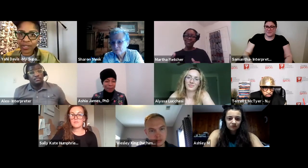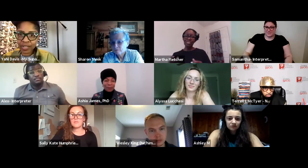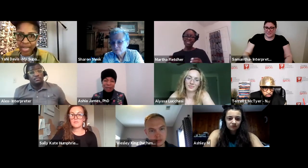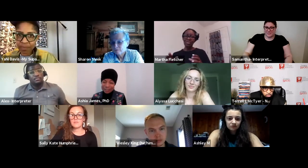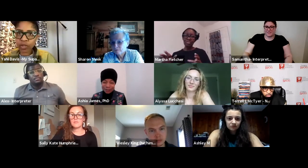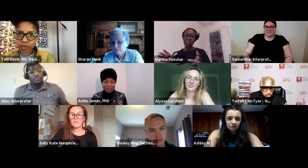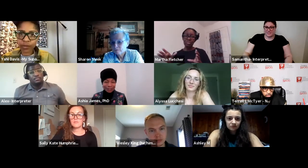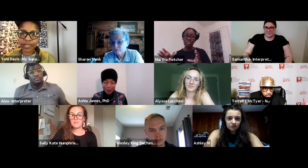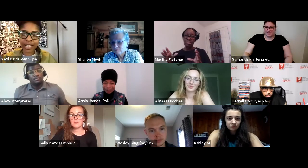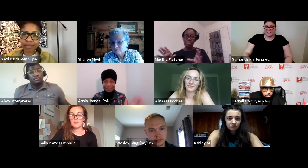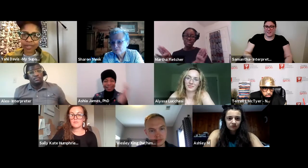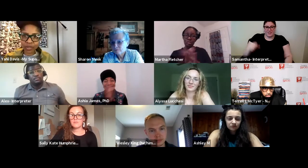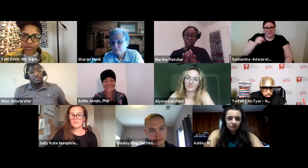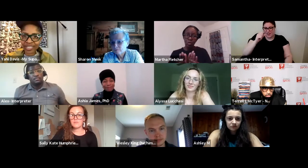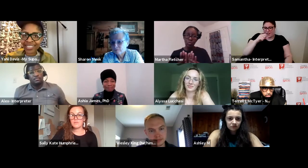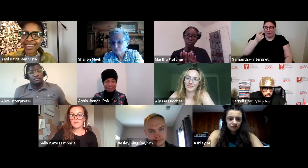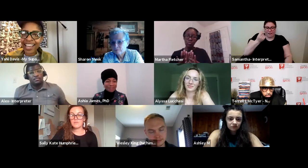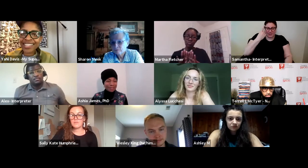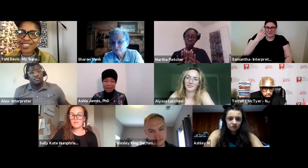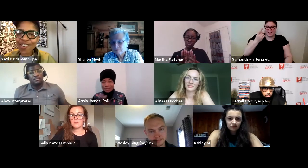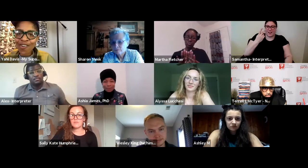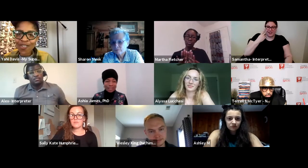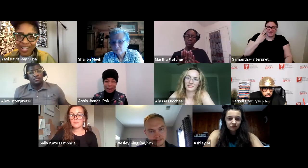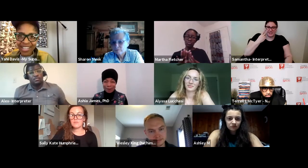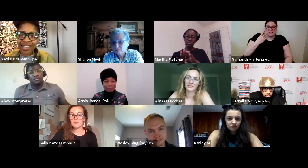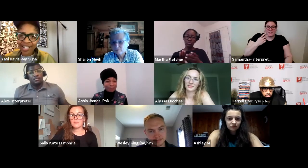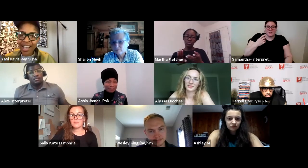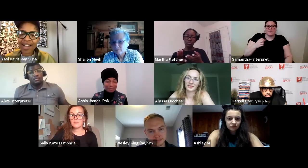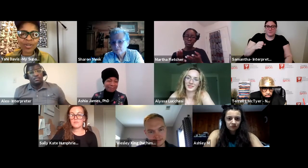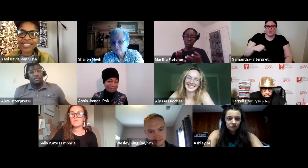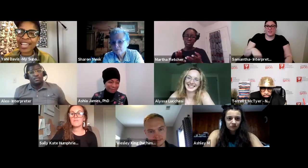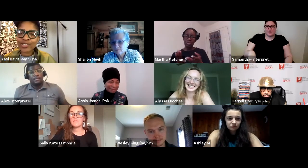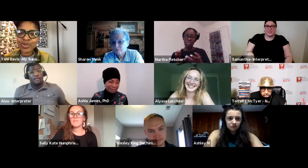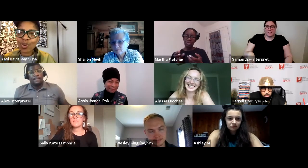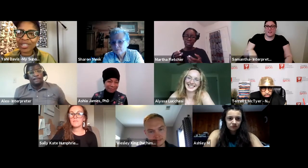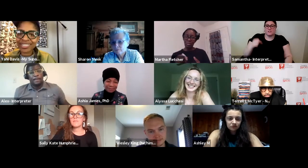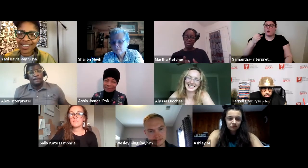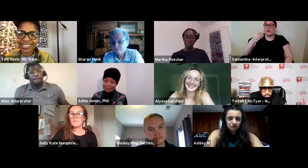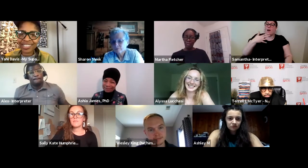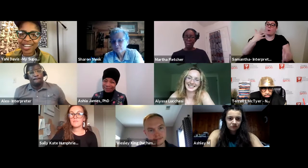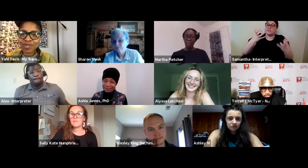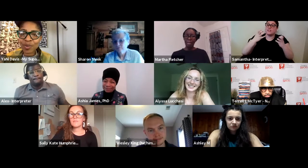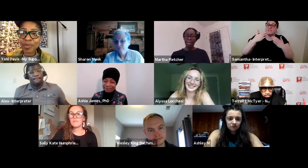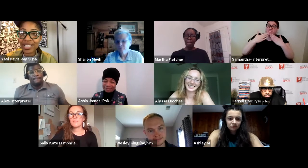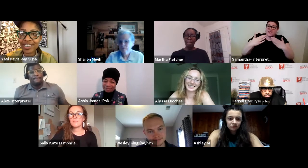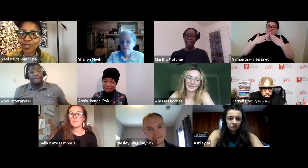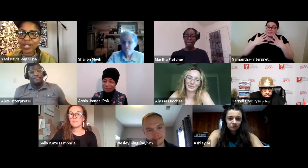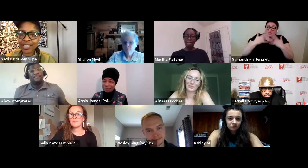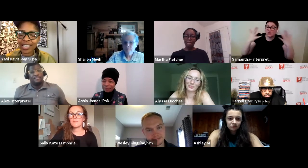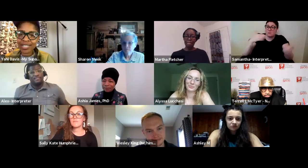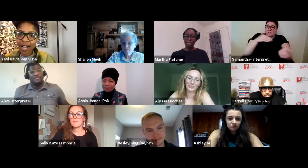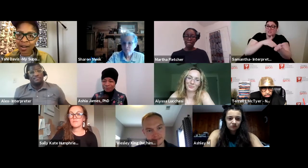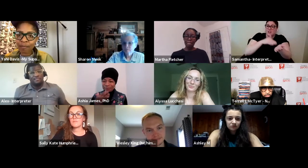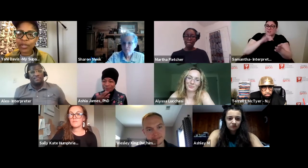up when I start to Absolutely. talk. Absolutely. And I so freak out. I want to thank you so much, Dr. James, for being here